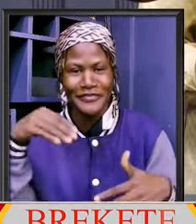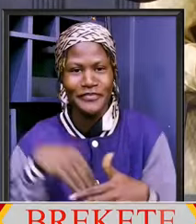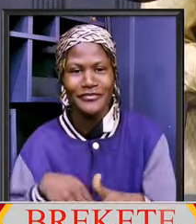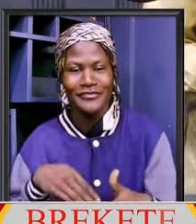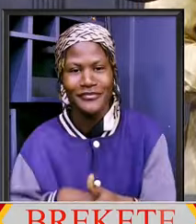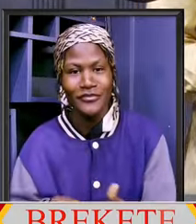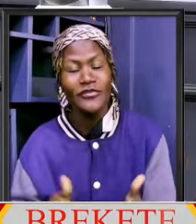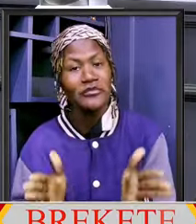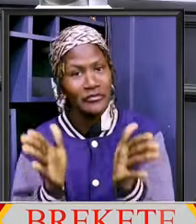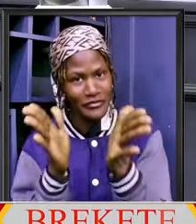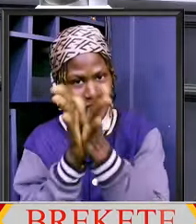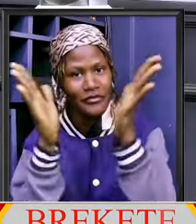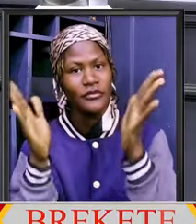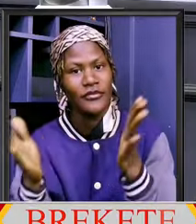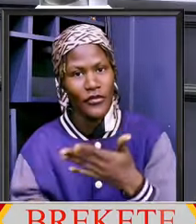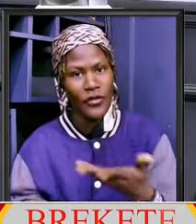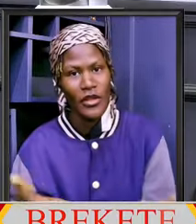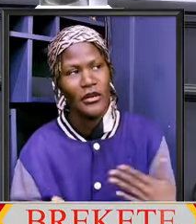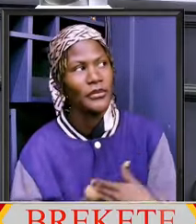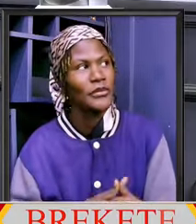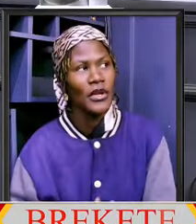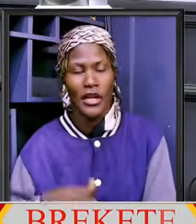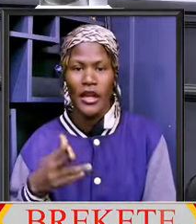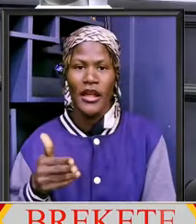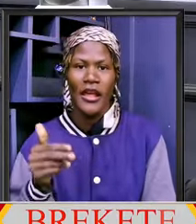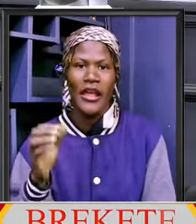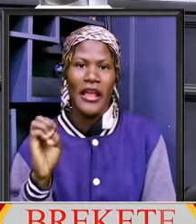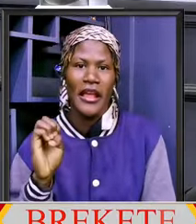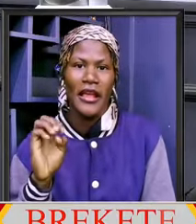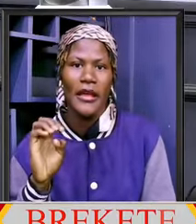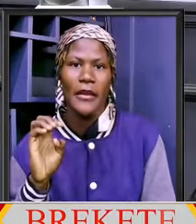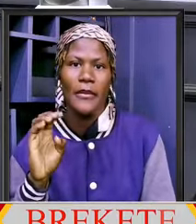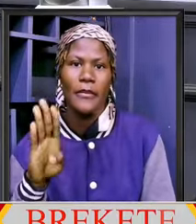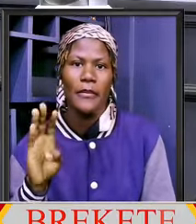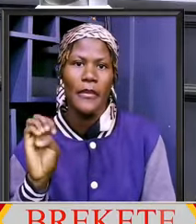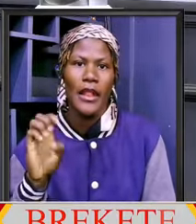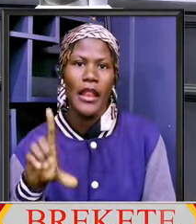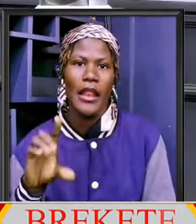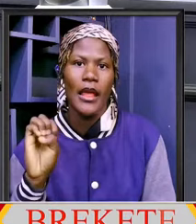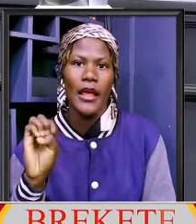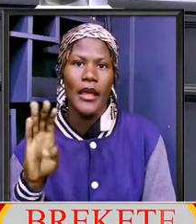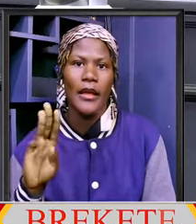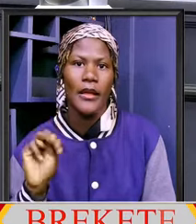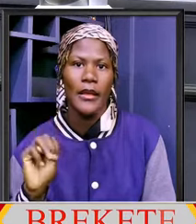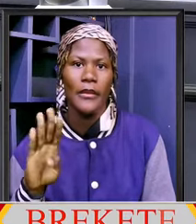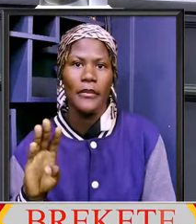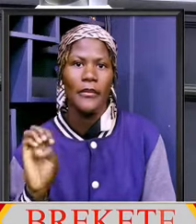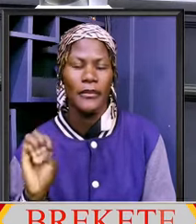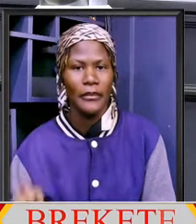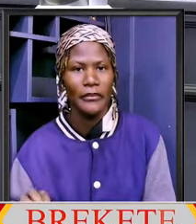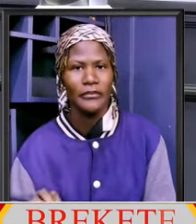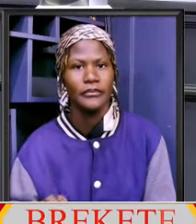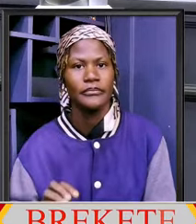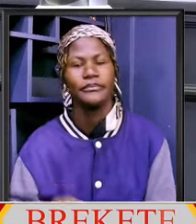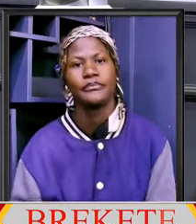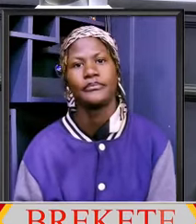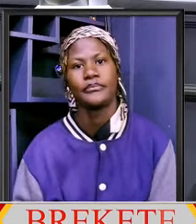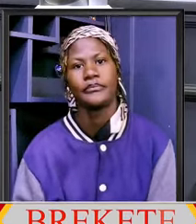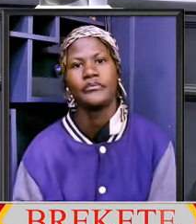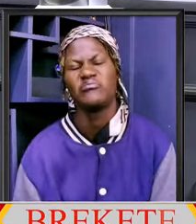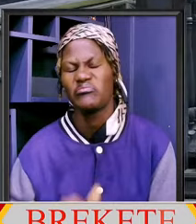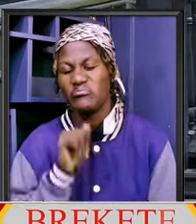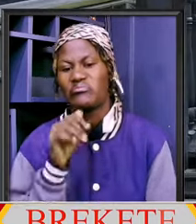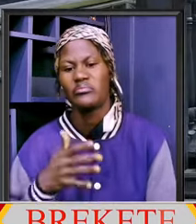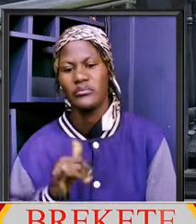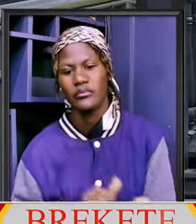back. Okay. Una hembe lembe. You know, no, see, I dey vex this morning.